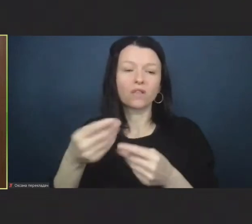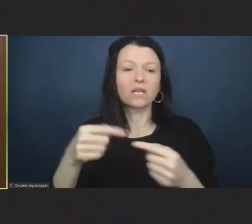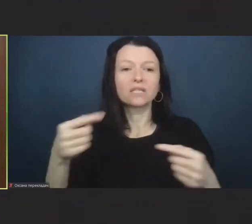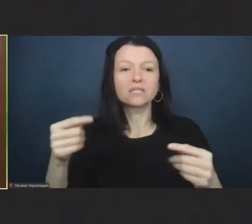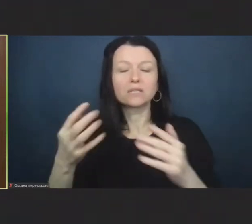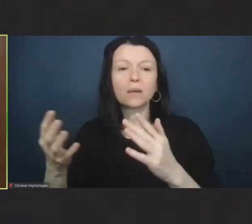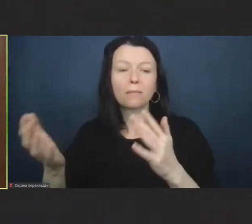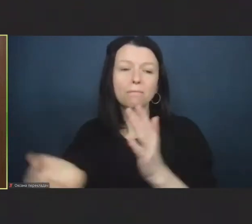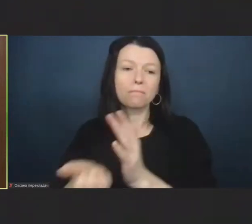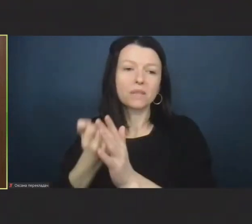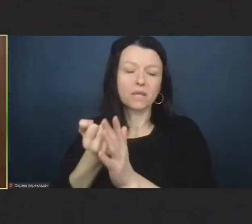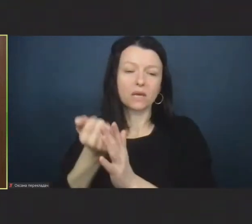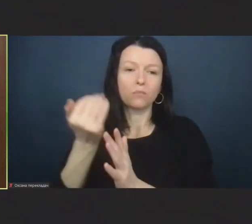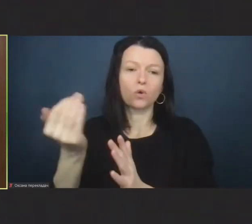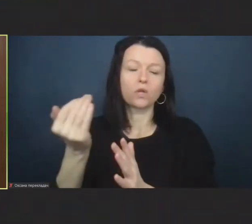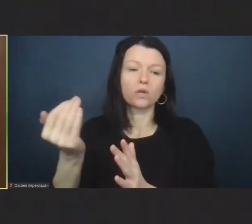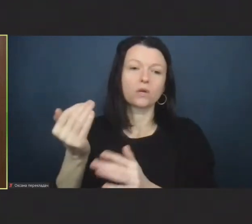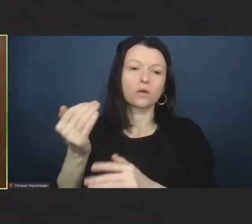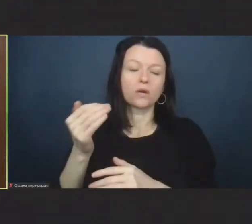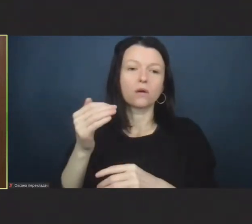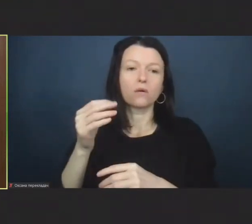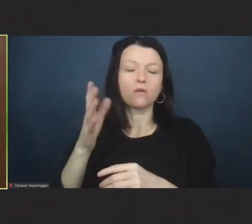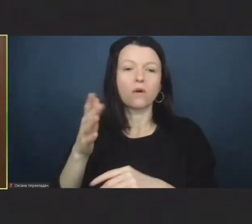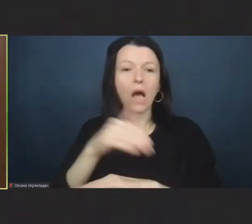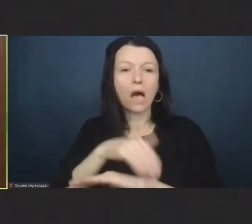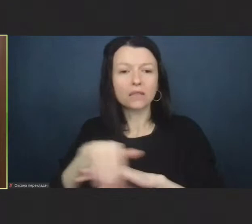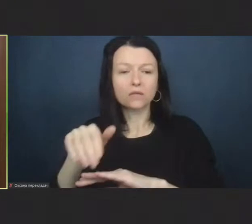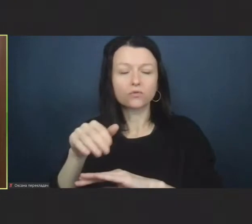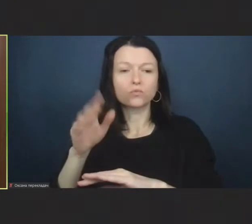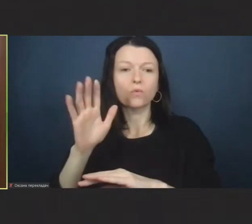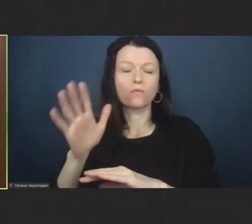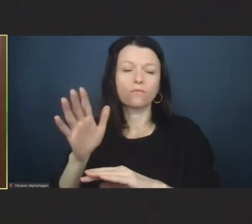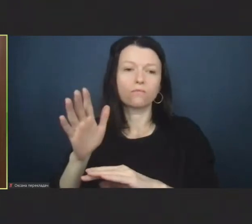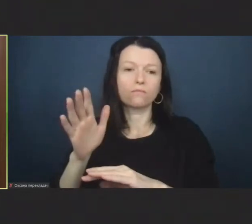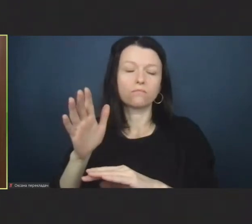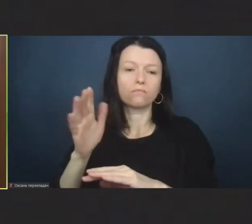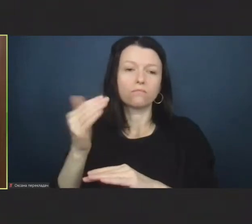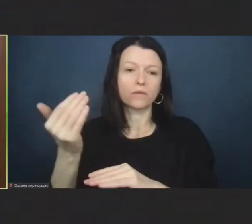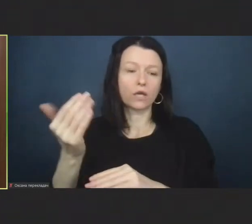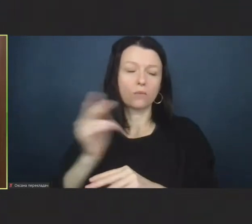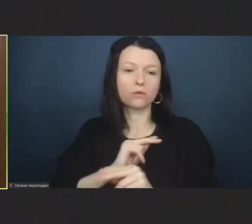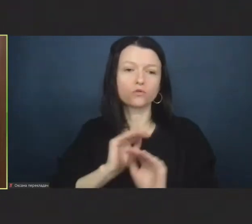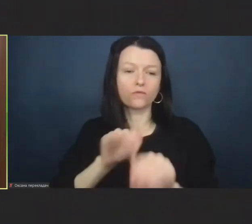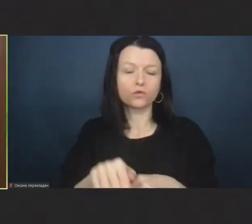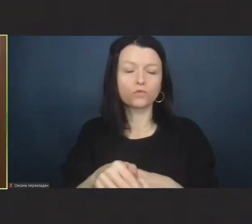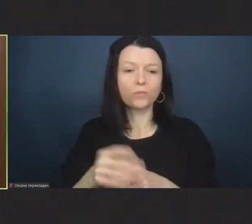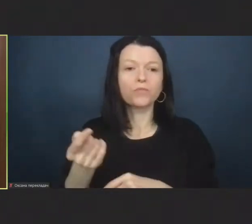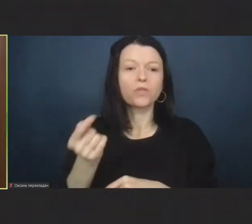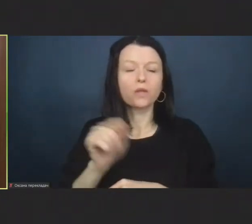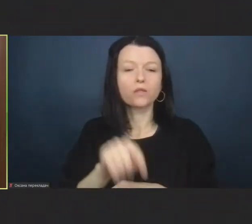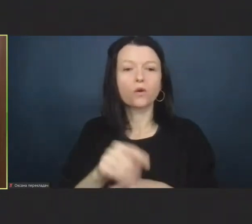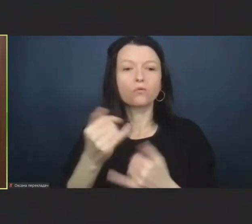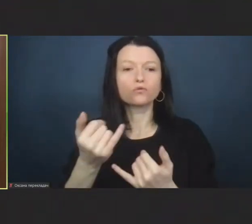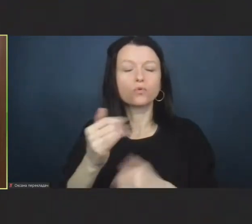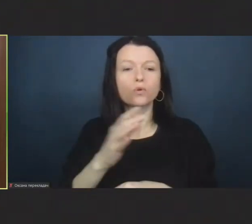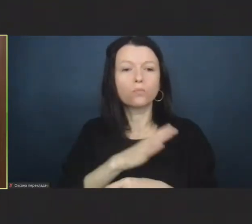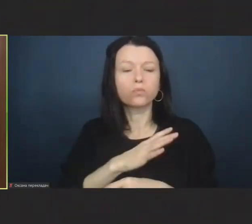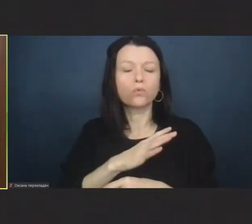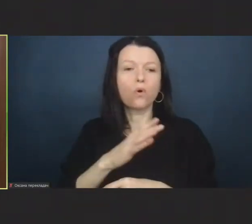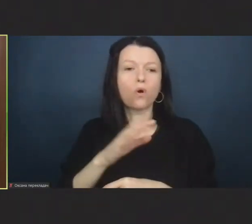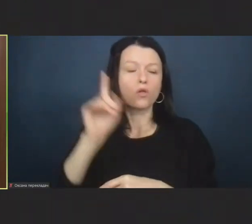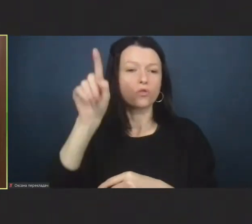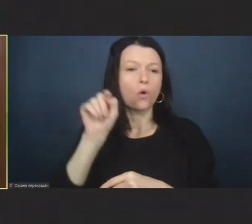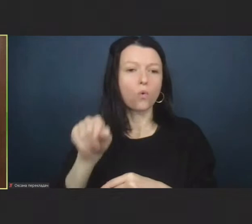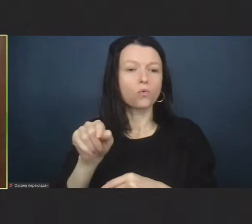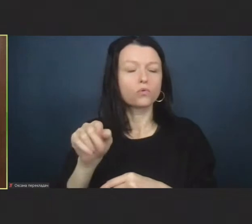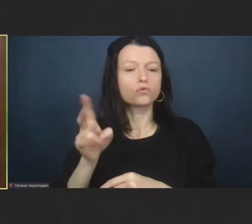Correspondingly, their needs must be met in terms of employment. We have also heard a lot of